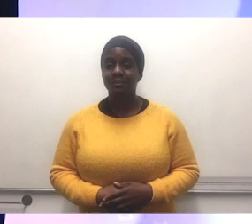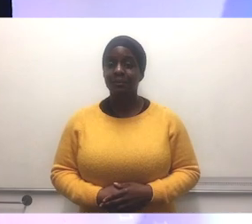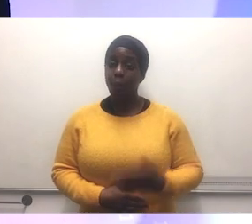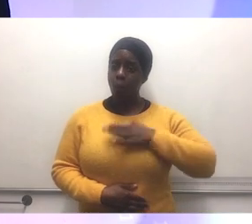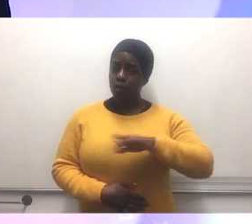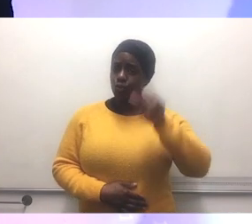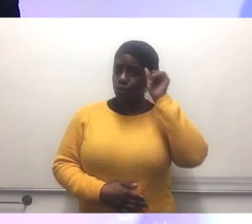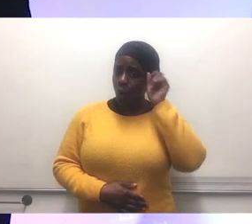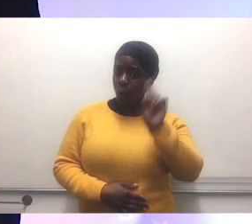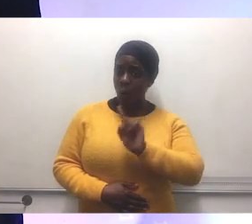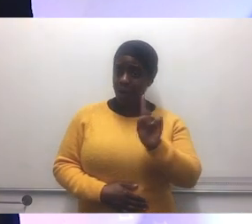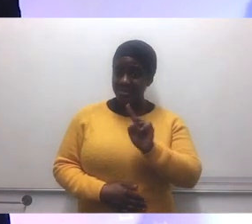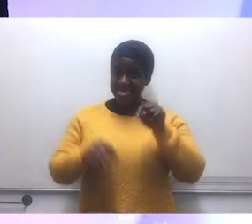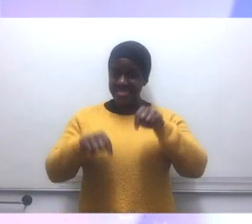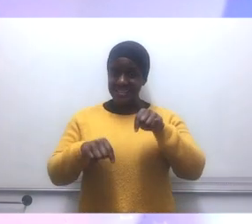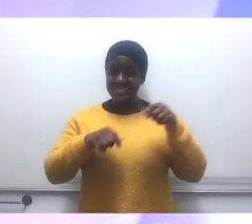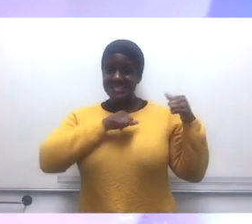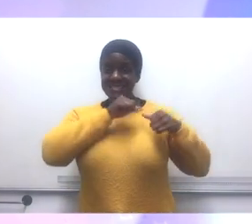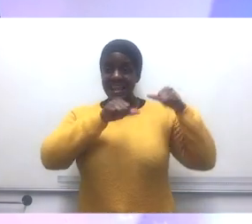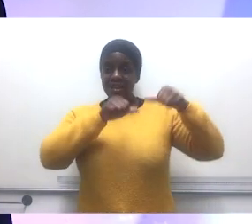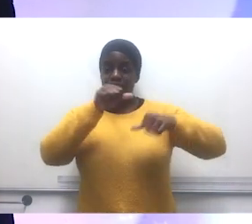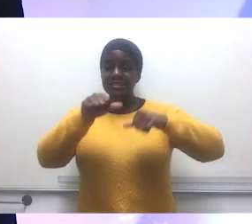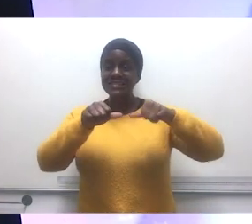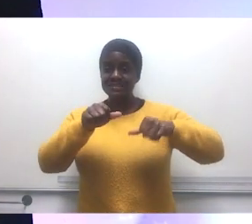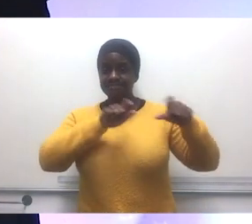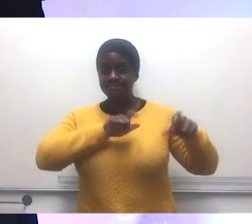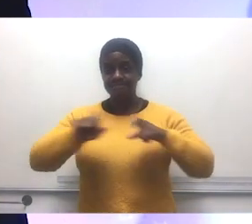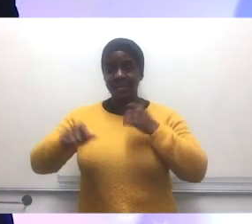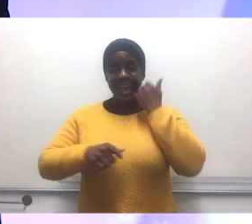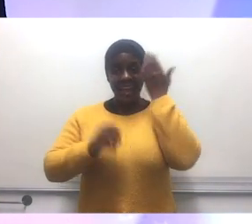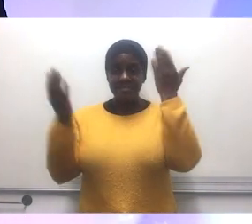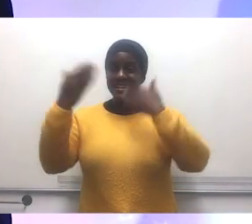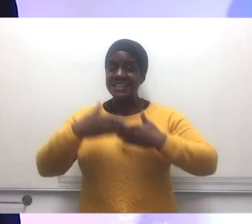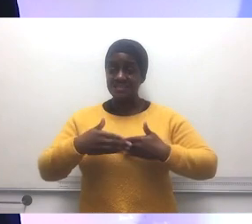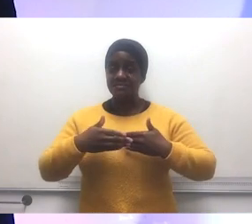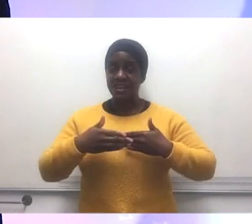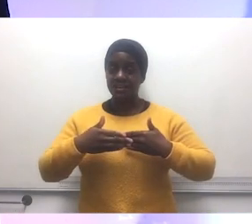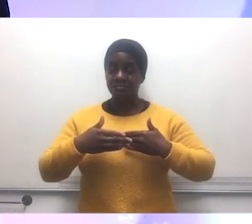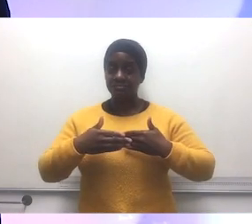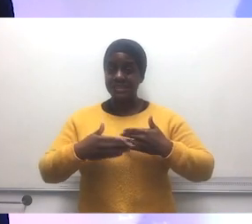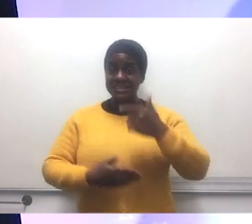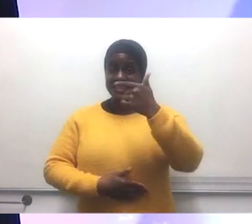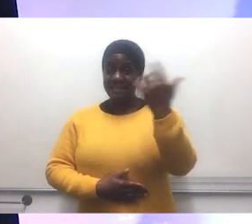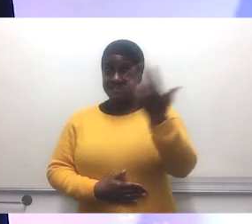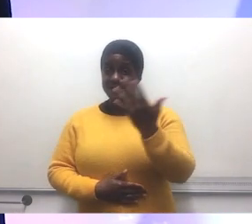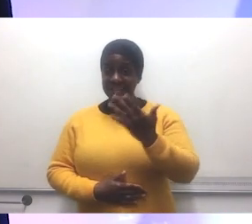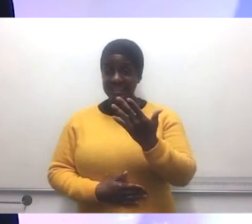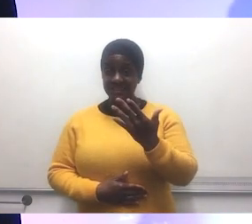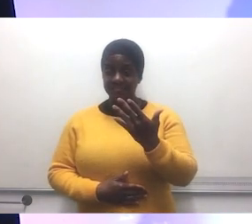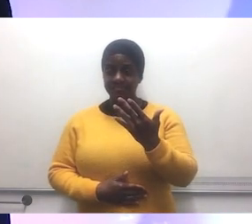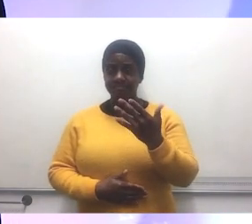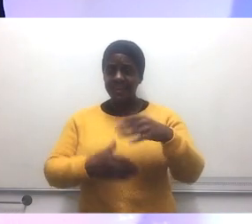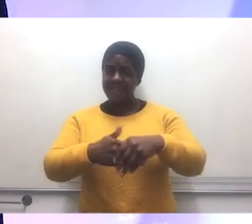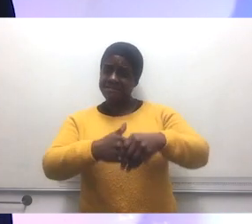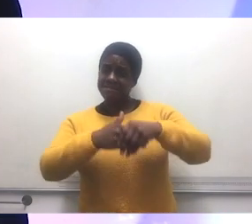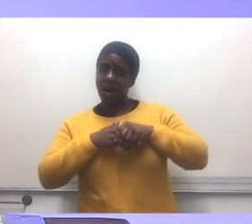you to know that this series continues every evening at 7:15. So invite your friends,